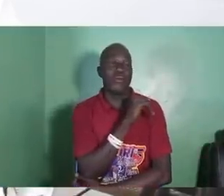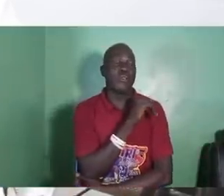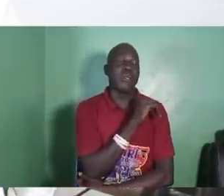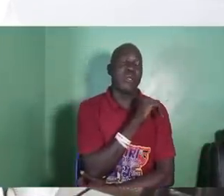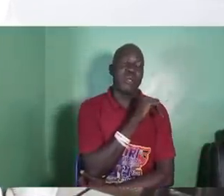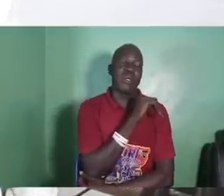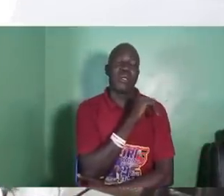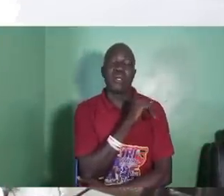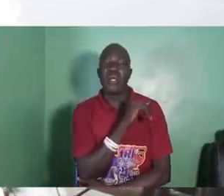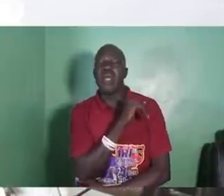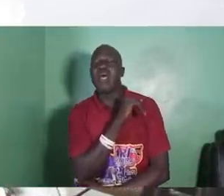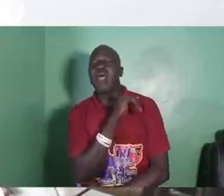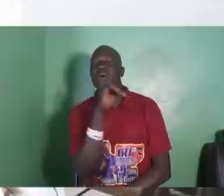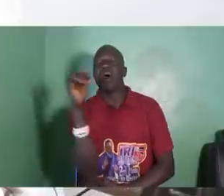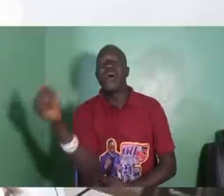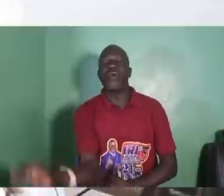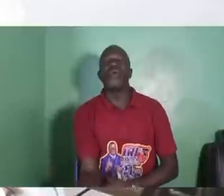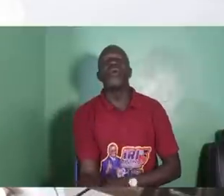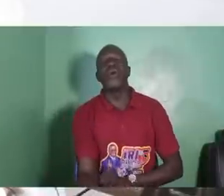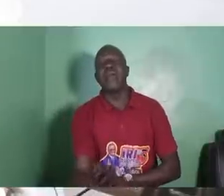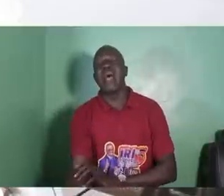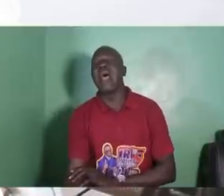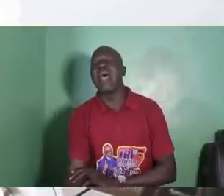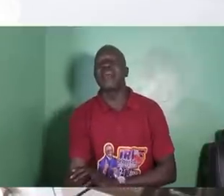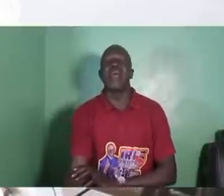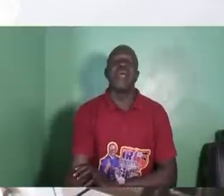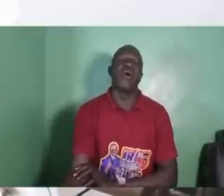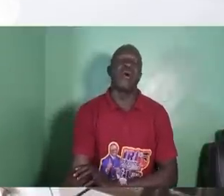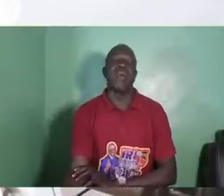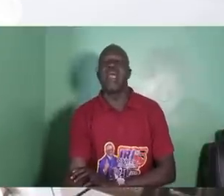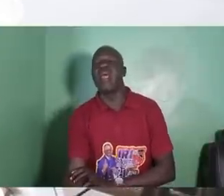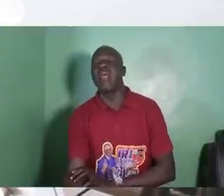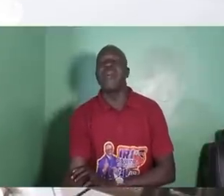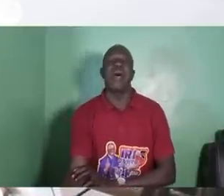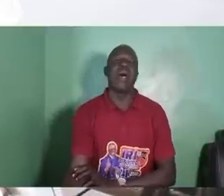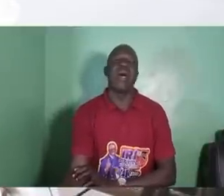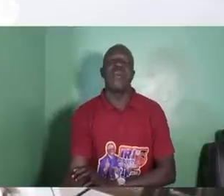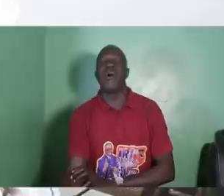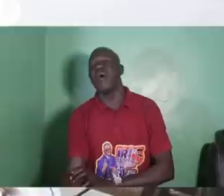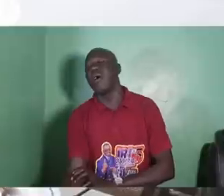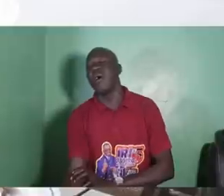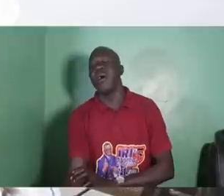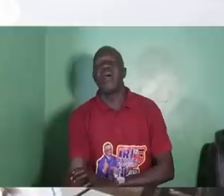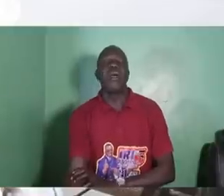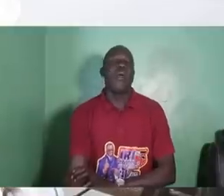ota guton e wa ogore pe ope ma